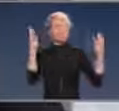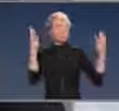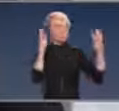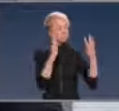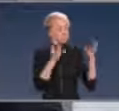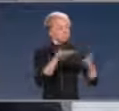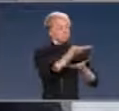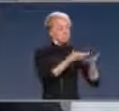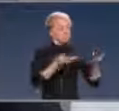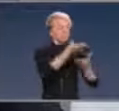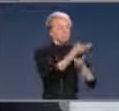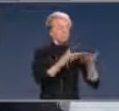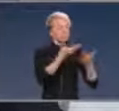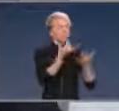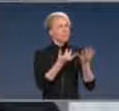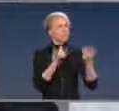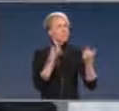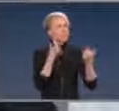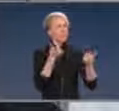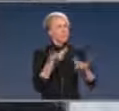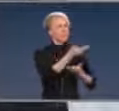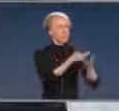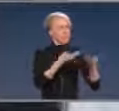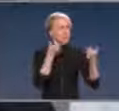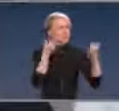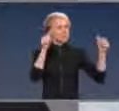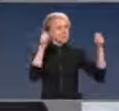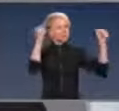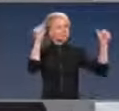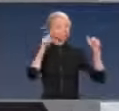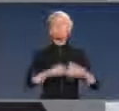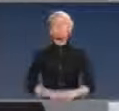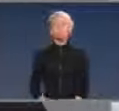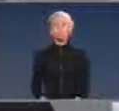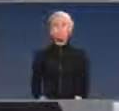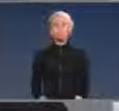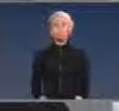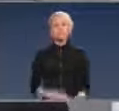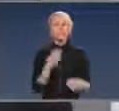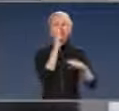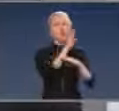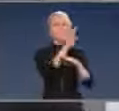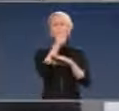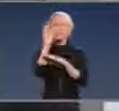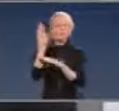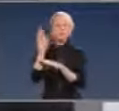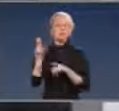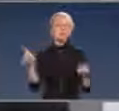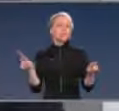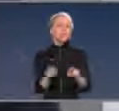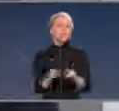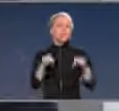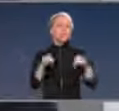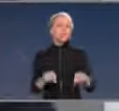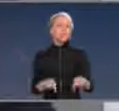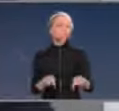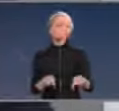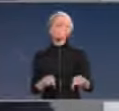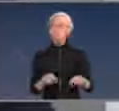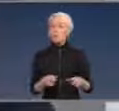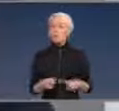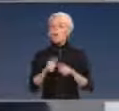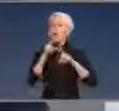There is no country in the world that is not dealing with the issues of COVID-19. Over the course of just this past